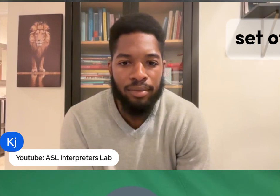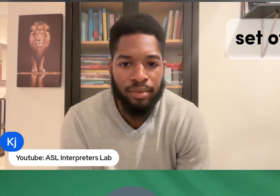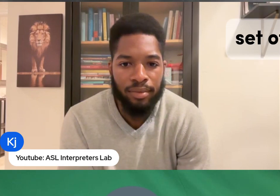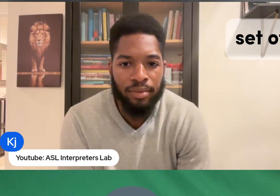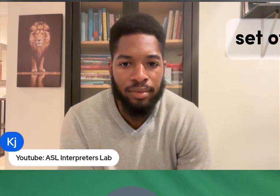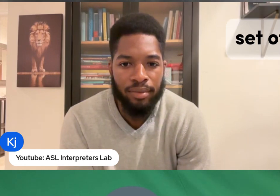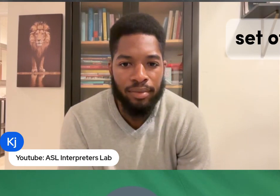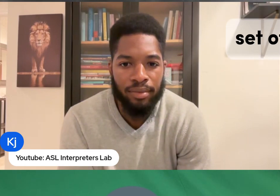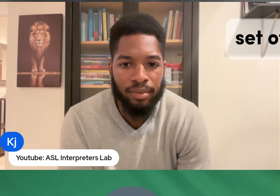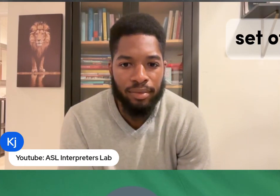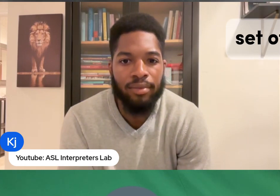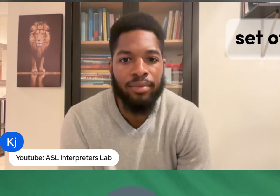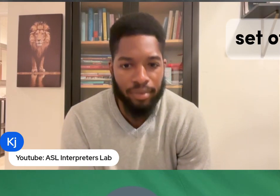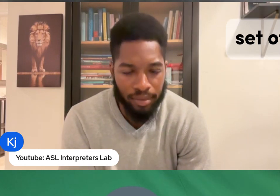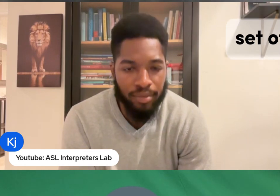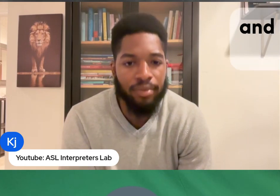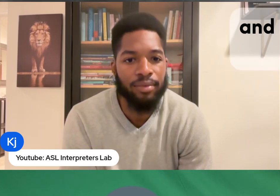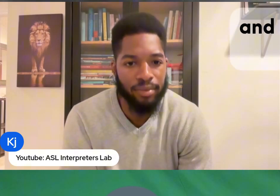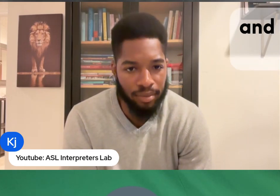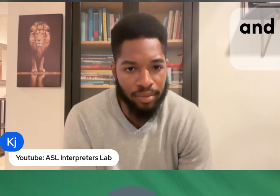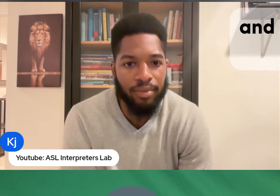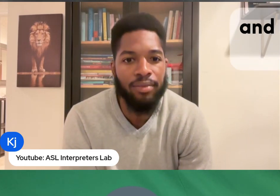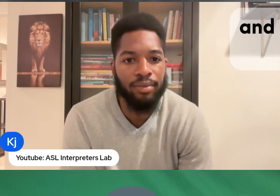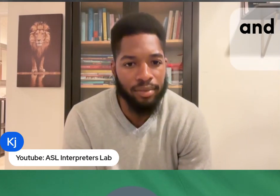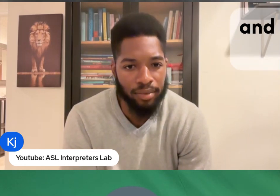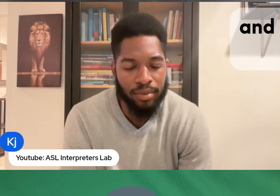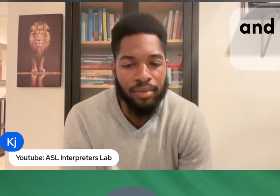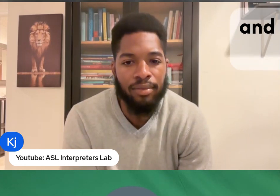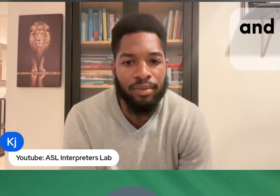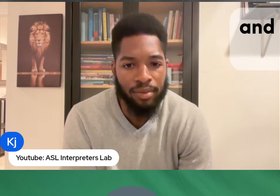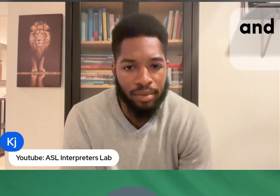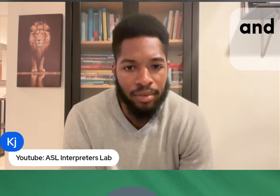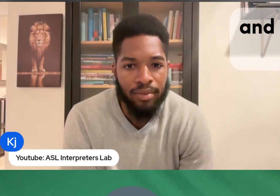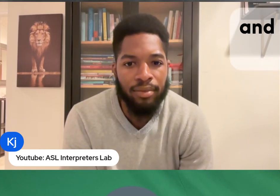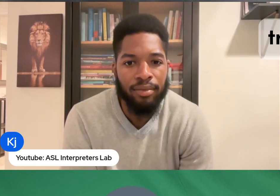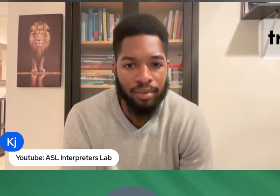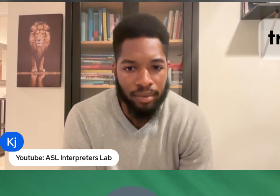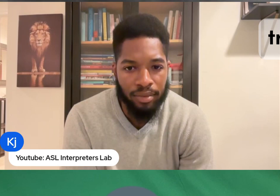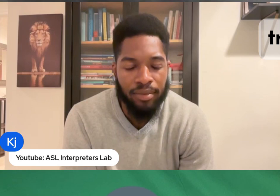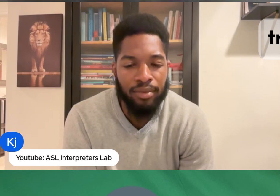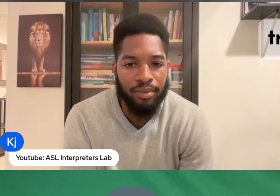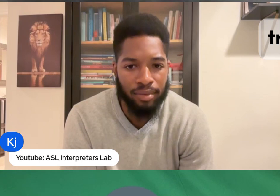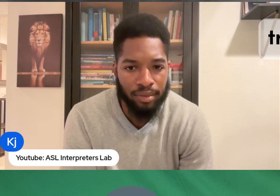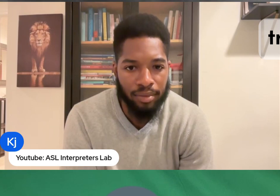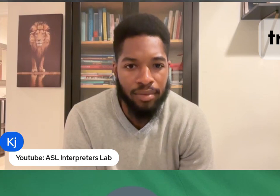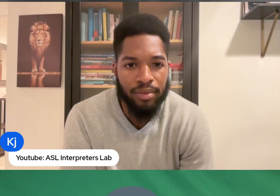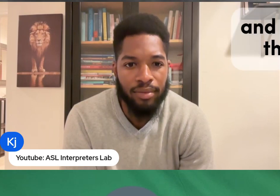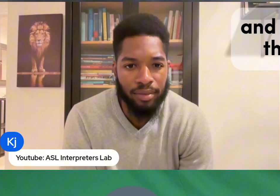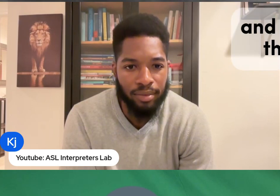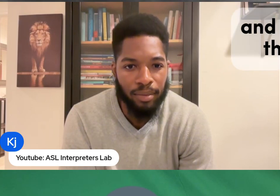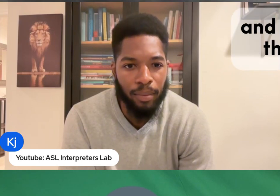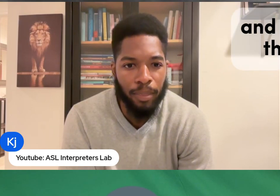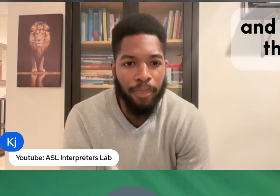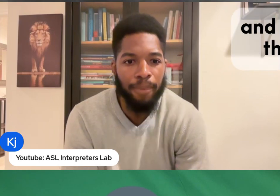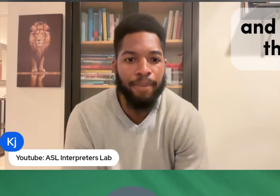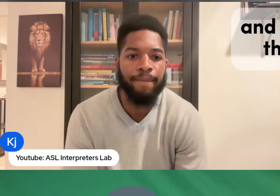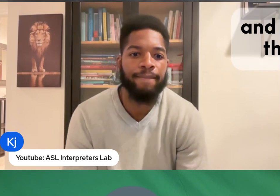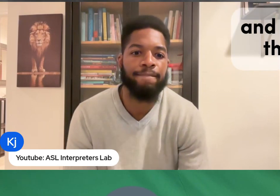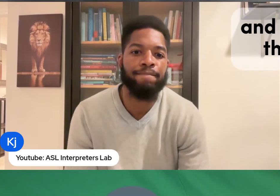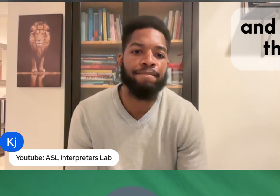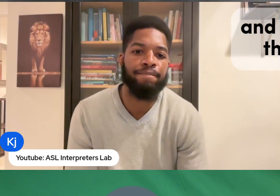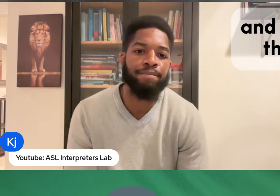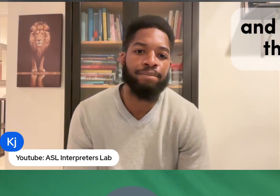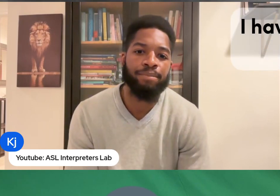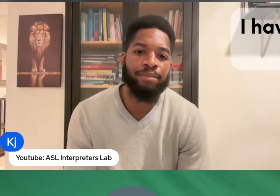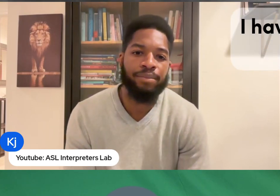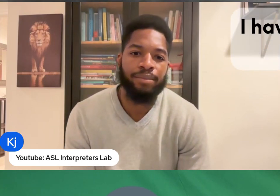set off a light bulb to Mr. Baldwin, and he had an idea that he had been trying to do for some time. And he reached out to me after the workshop